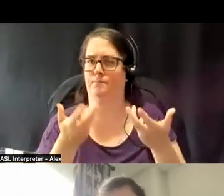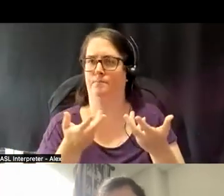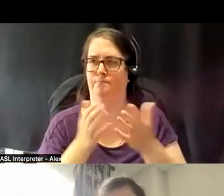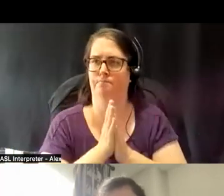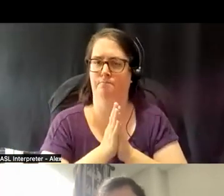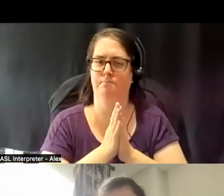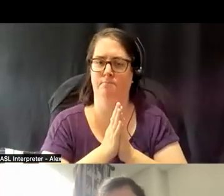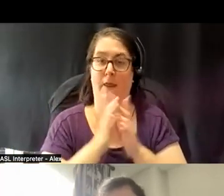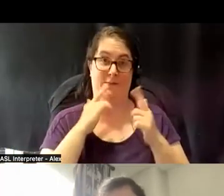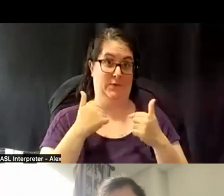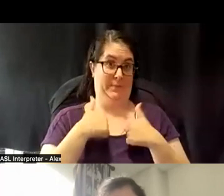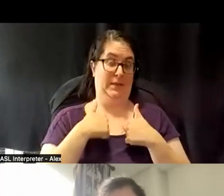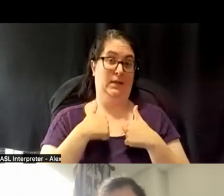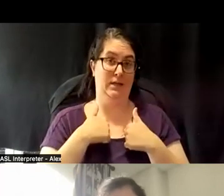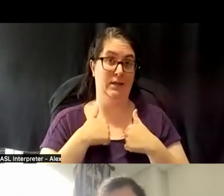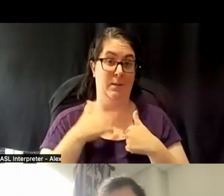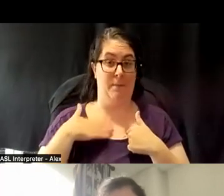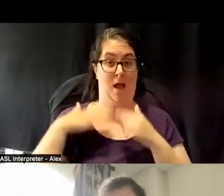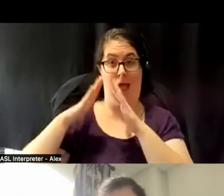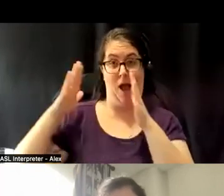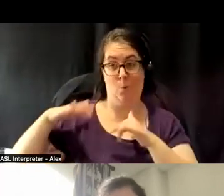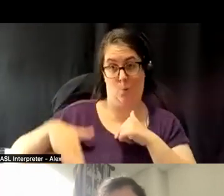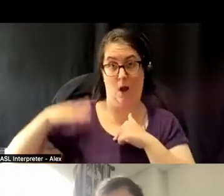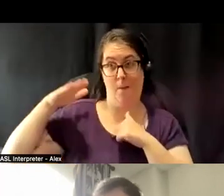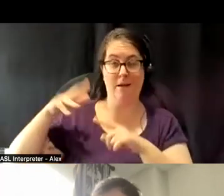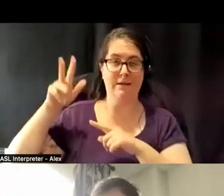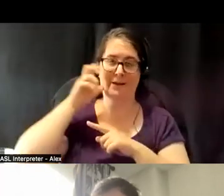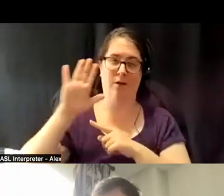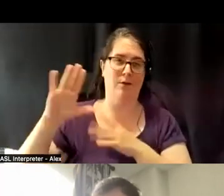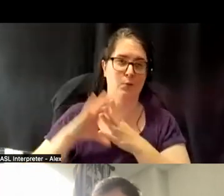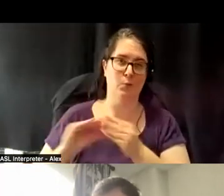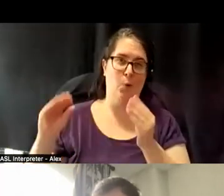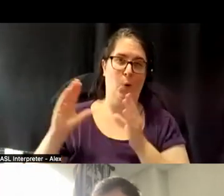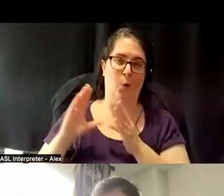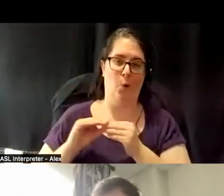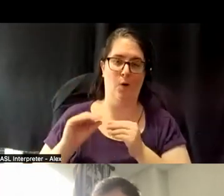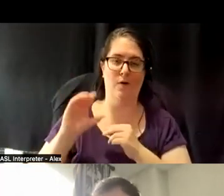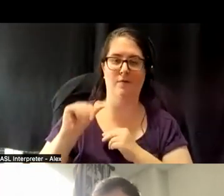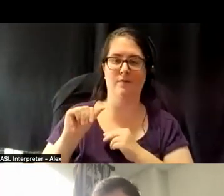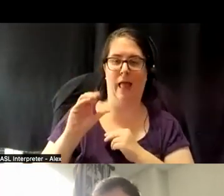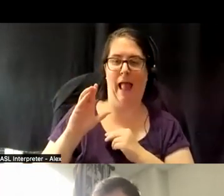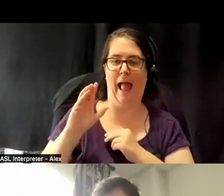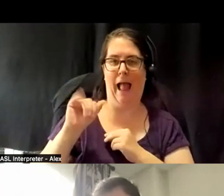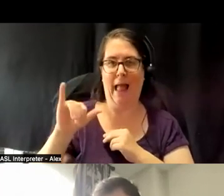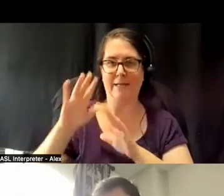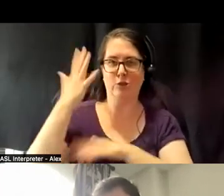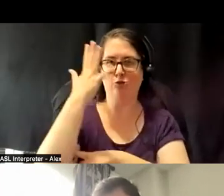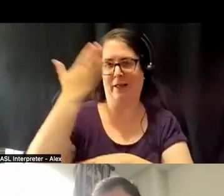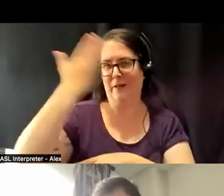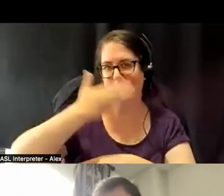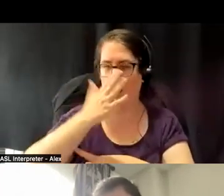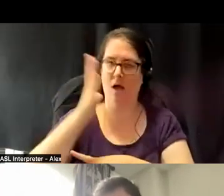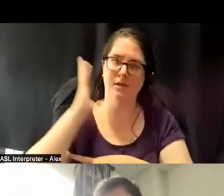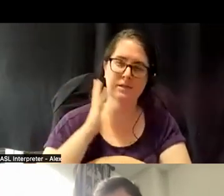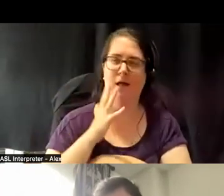Because for me, I come from a household where I still hear the stories of the ackee tree in the front yard and all of